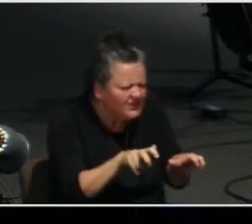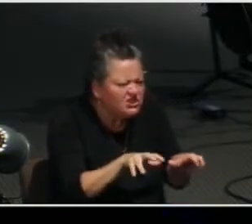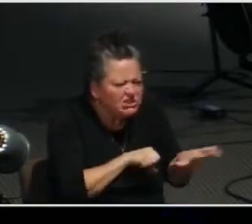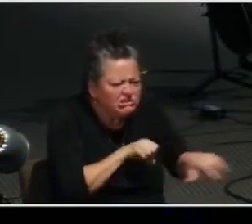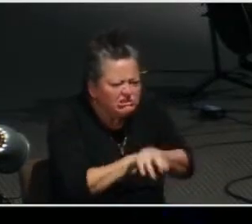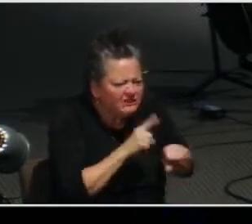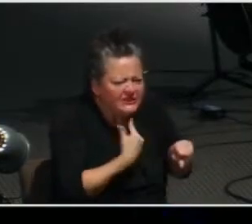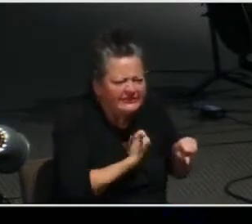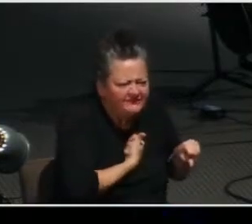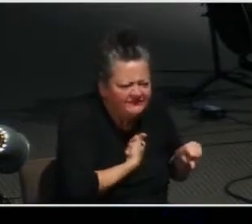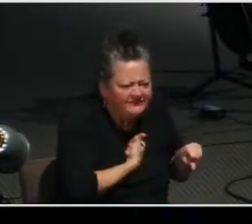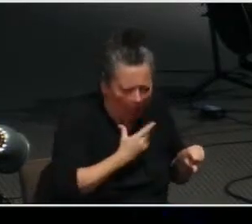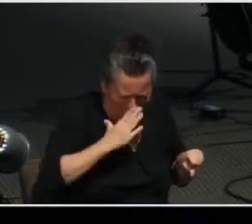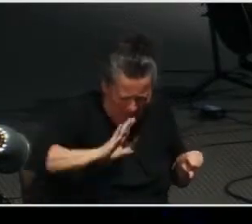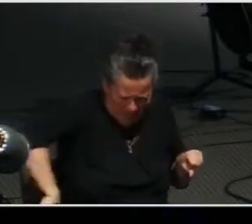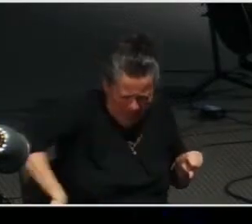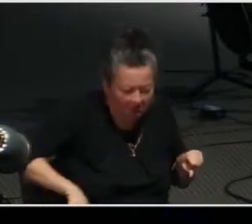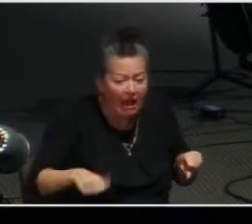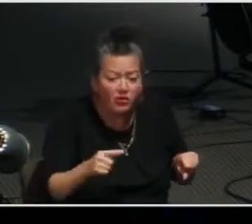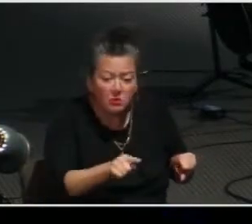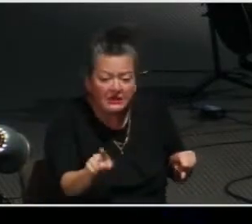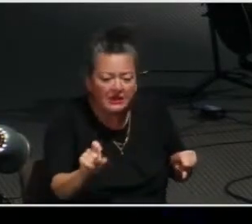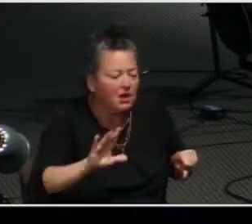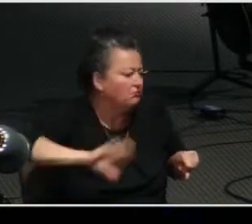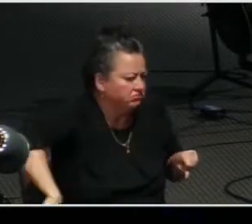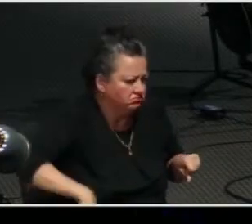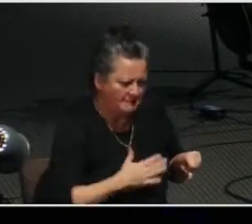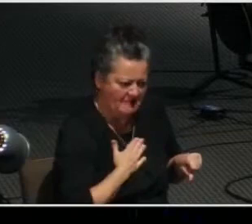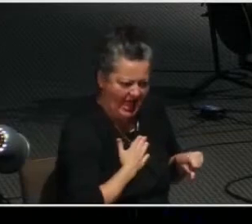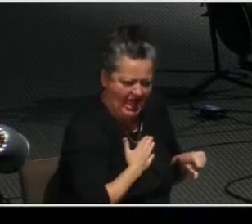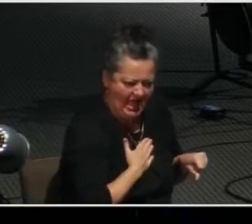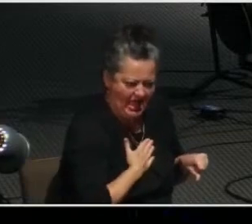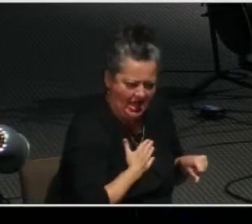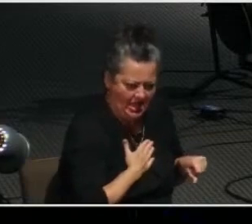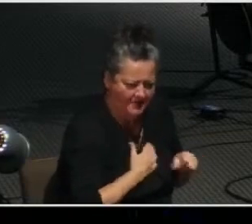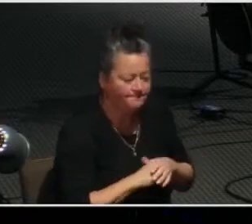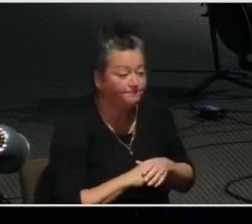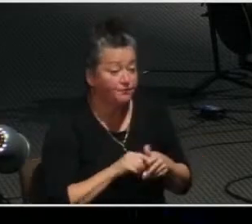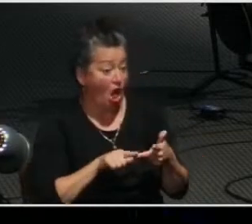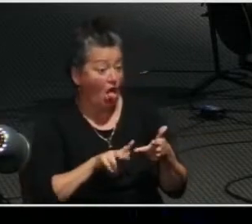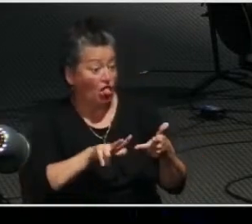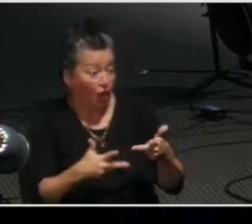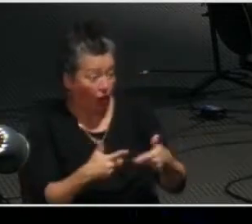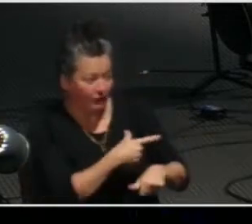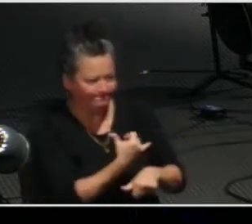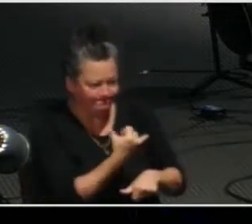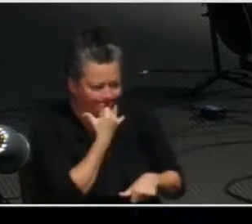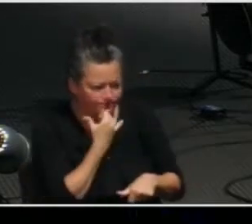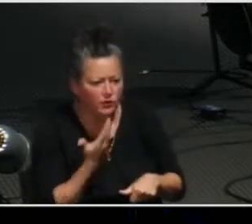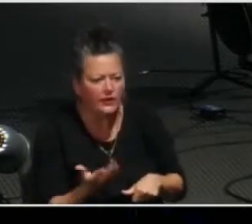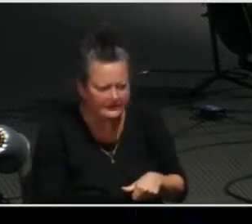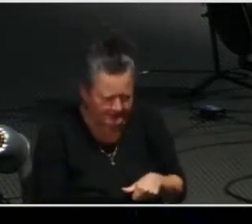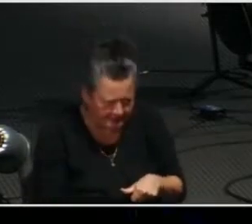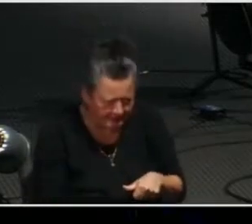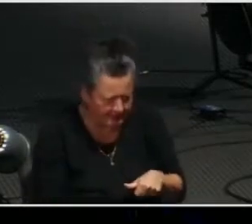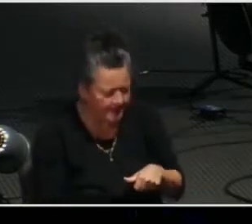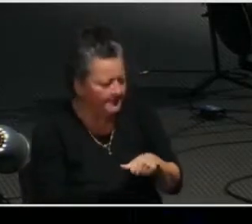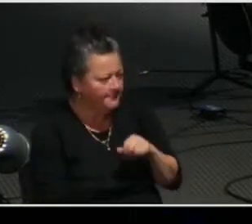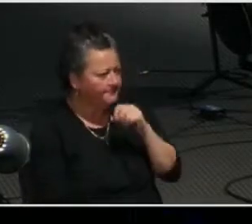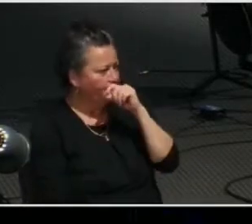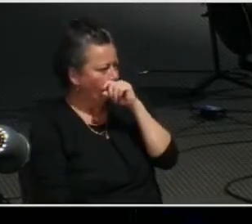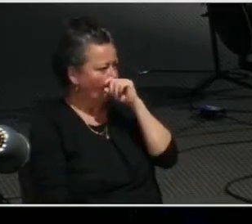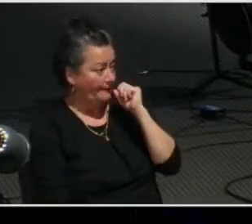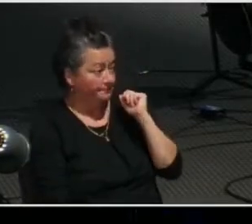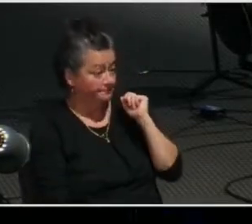neglects the needs of others. And then the third charge that James levels at them is they condemned